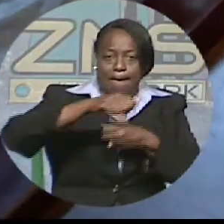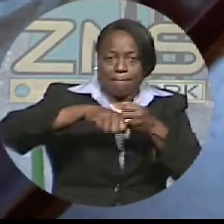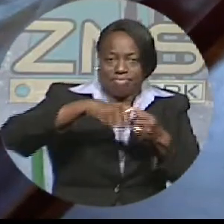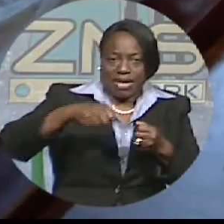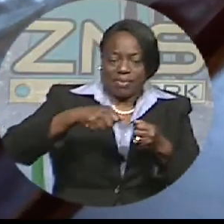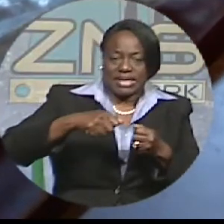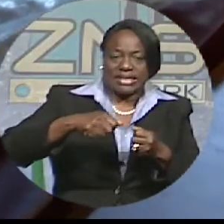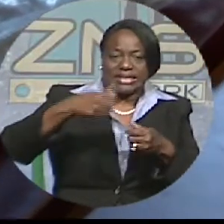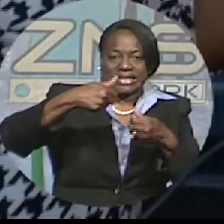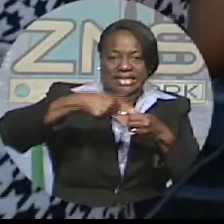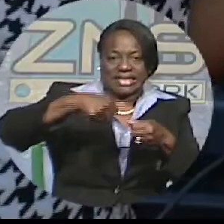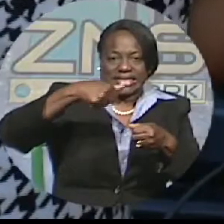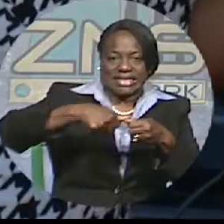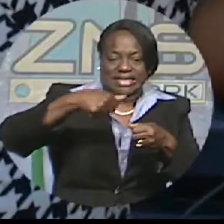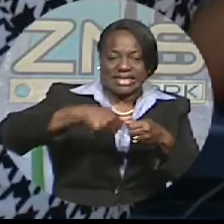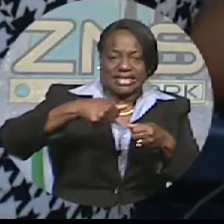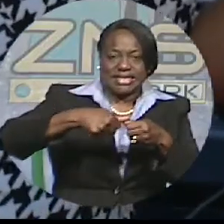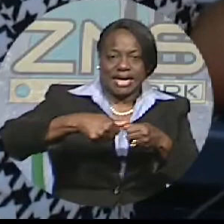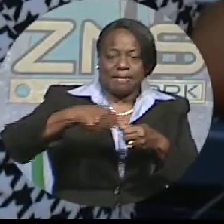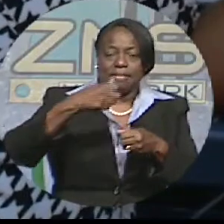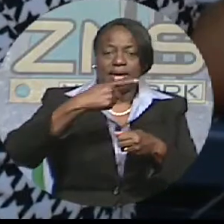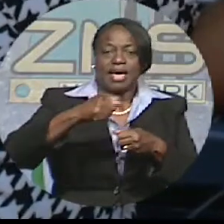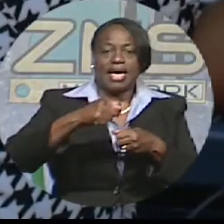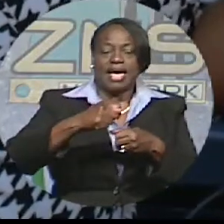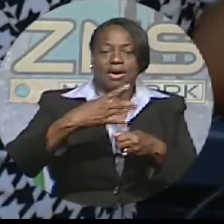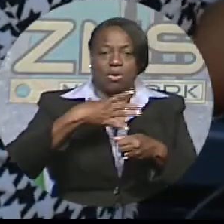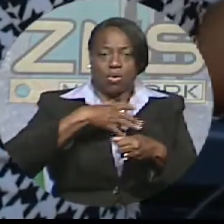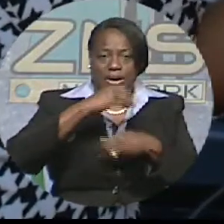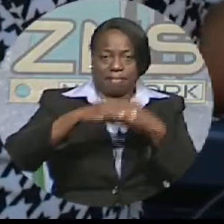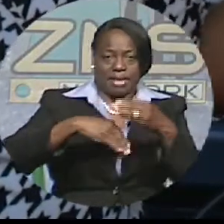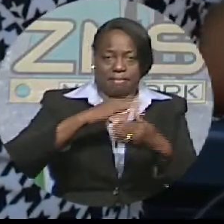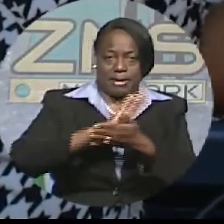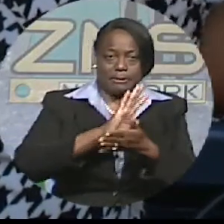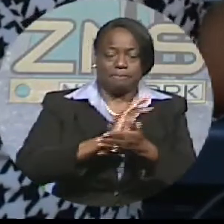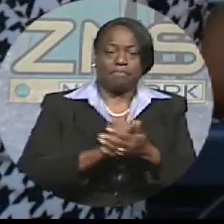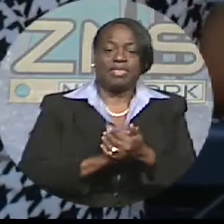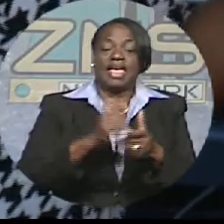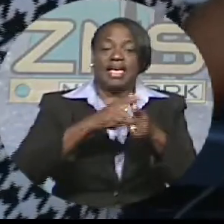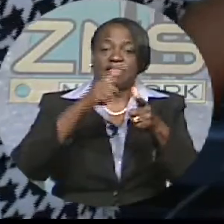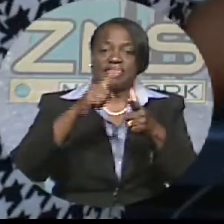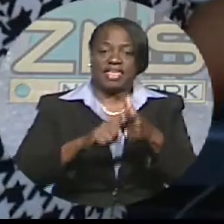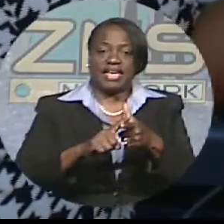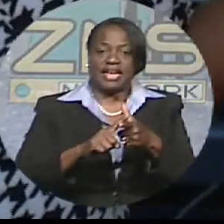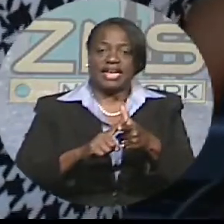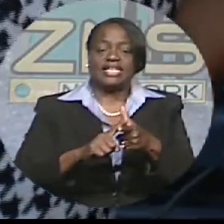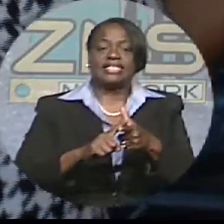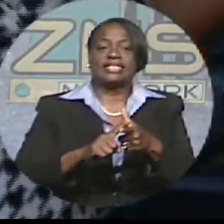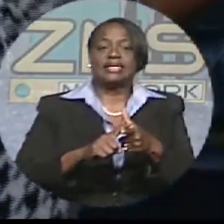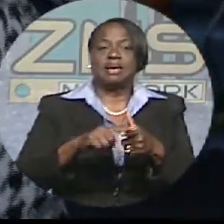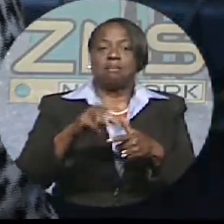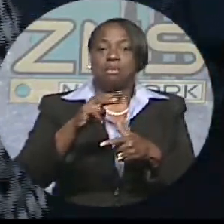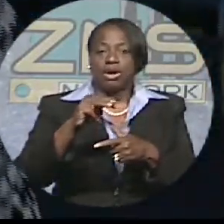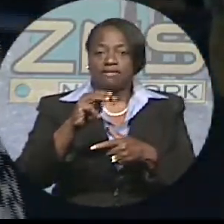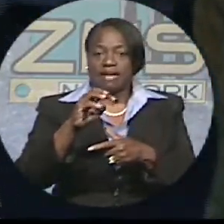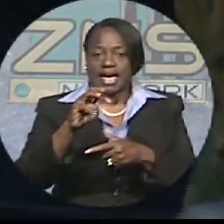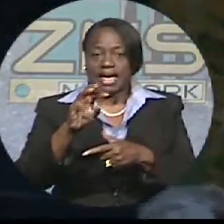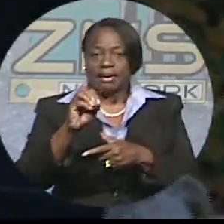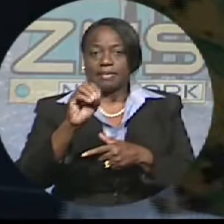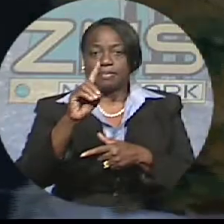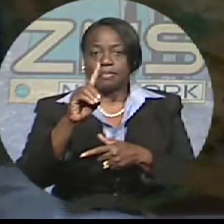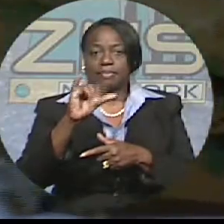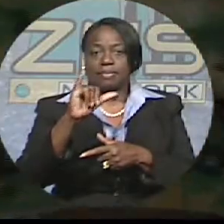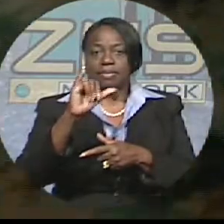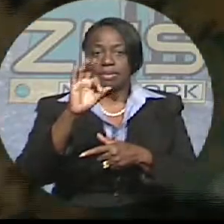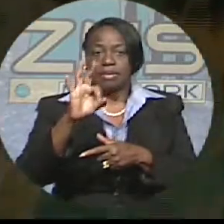tape. Sergeant Garrett Roll in the unit says the illegal drug is then modified according to preference. Based on